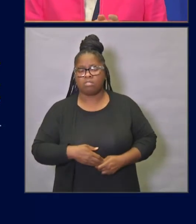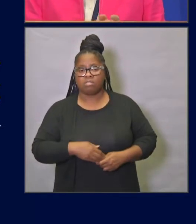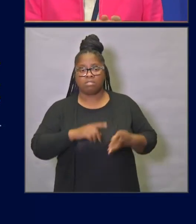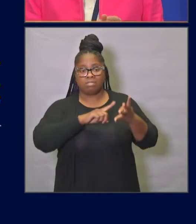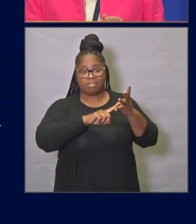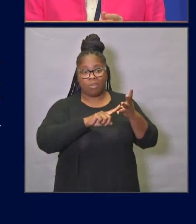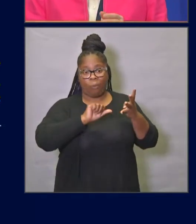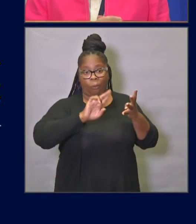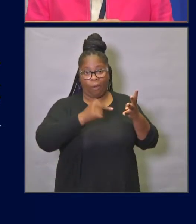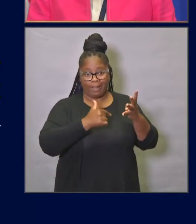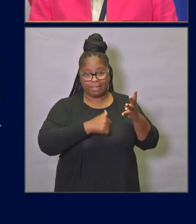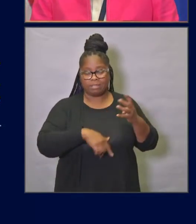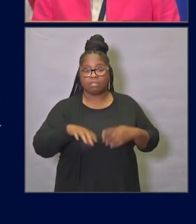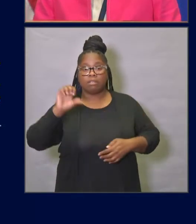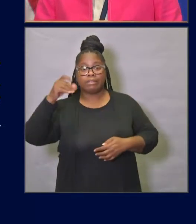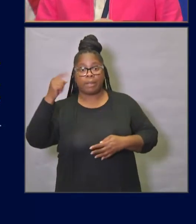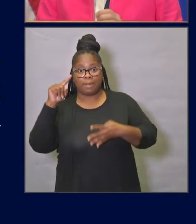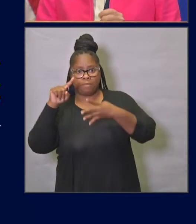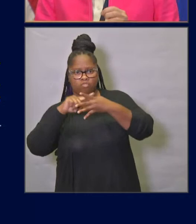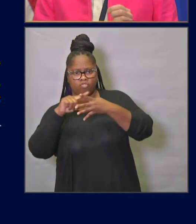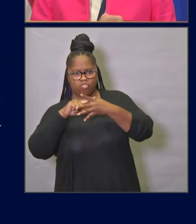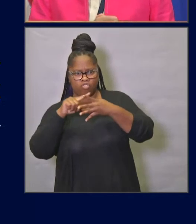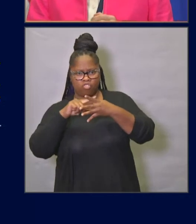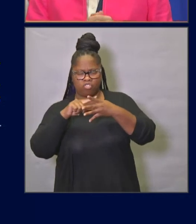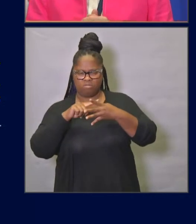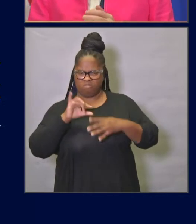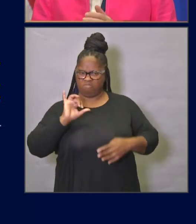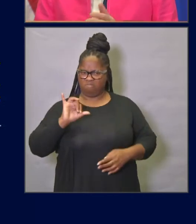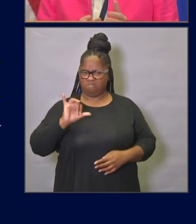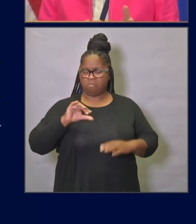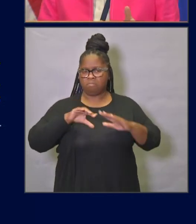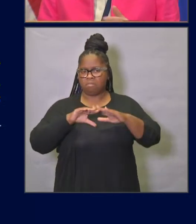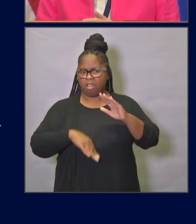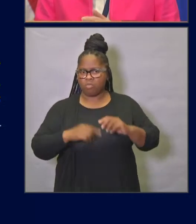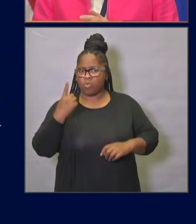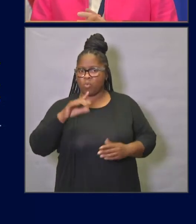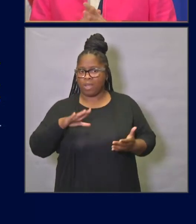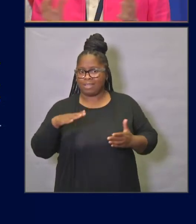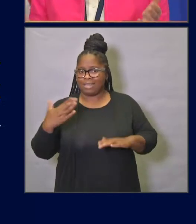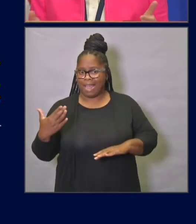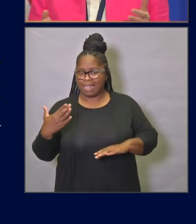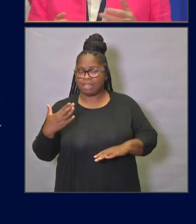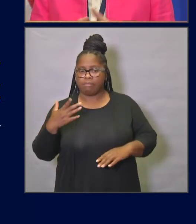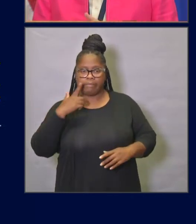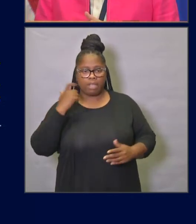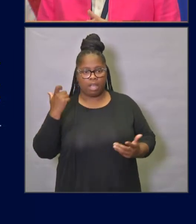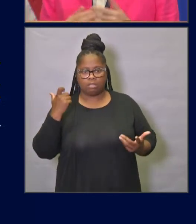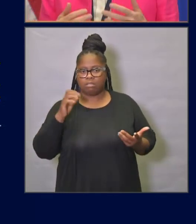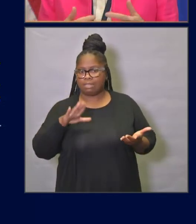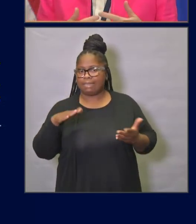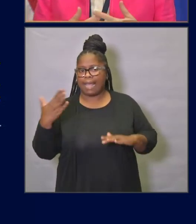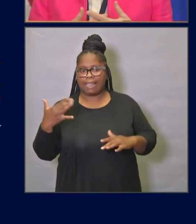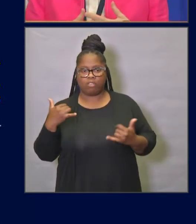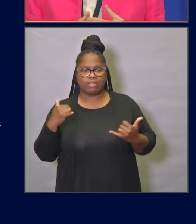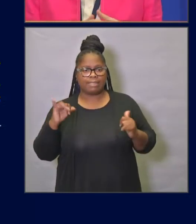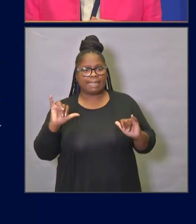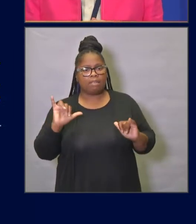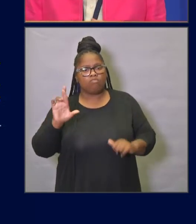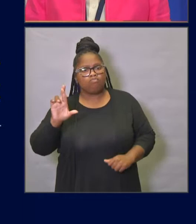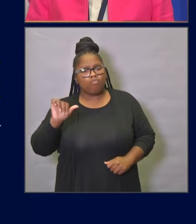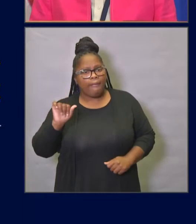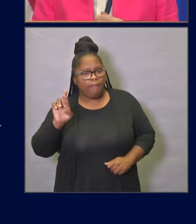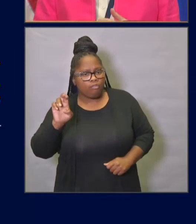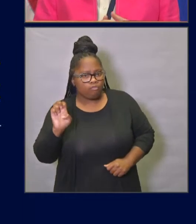August to the first week in September is less than 1 death per 100,000 people, because deaths are still a relatively rare